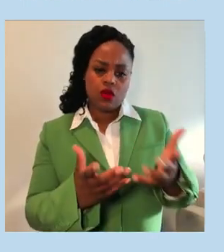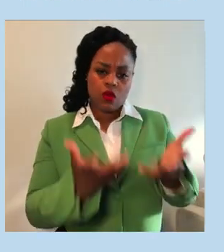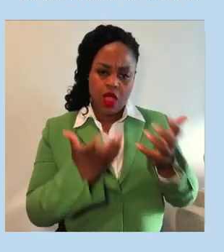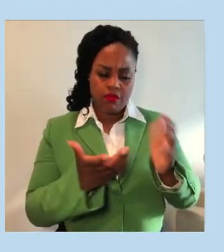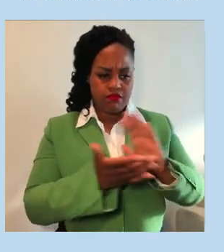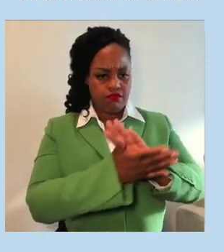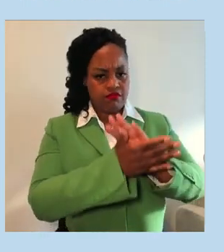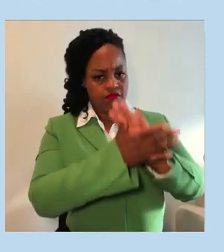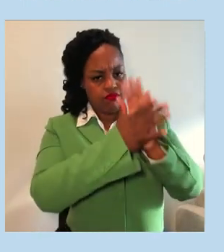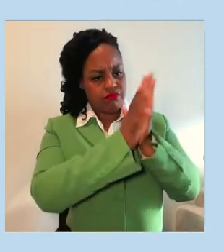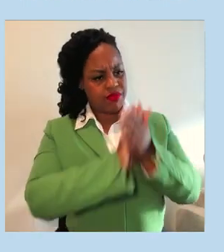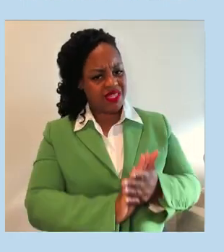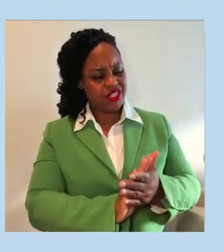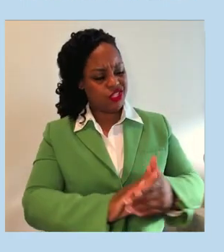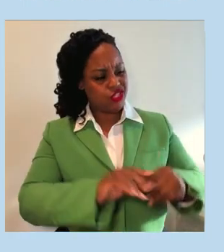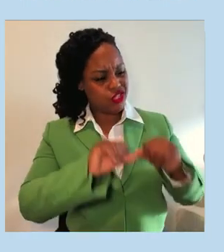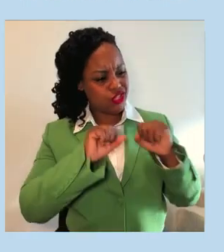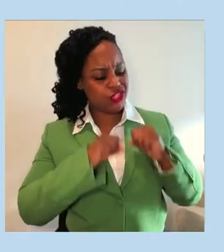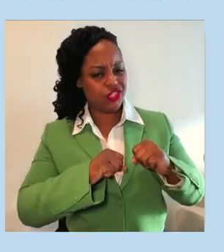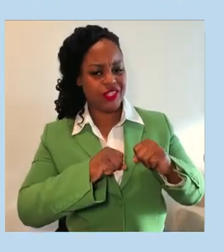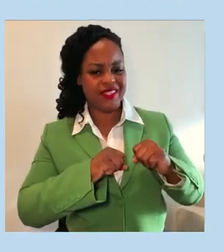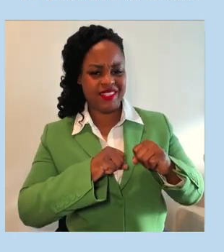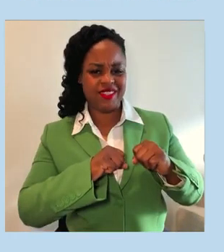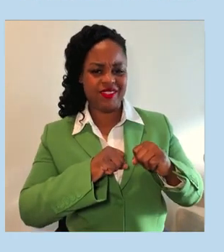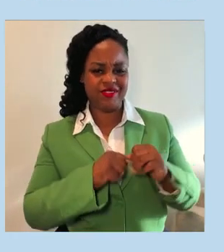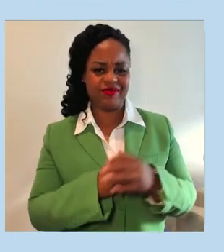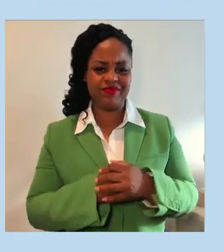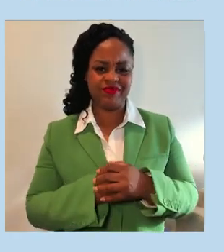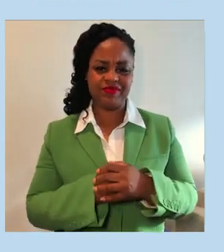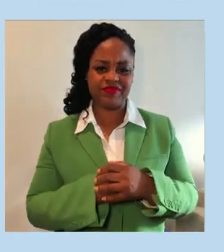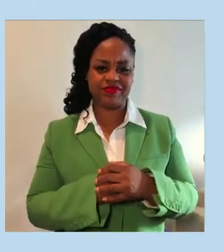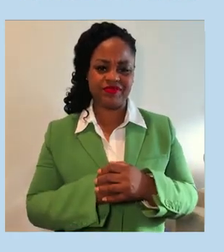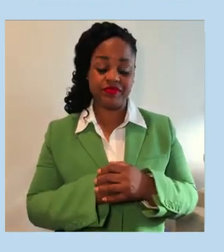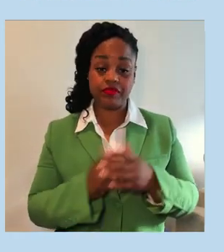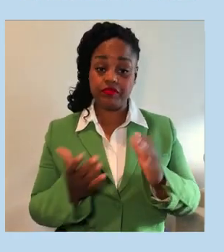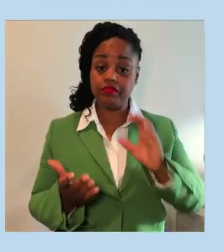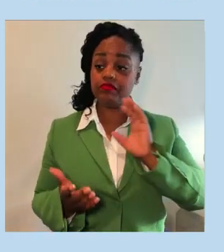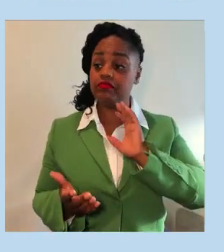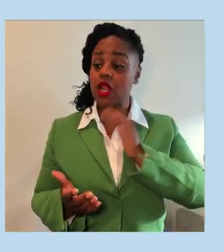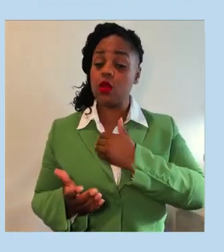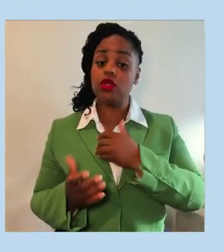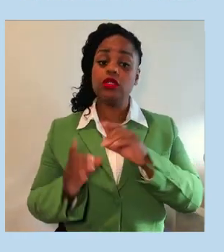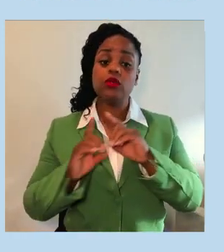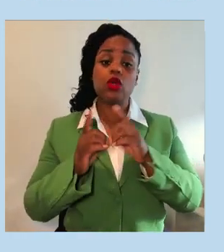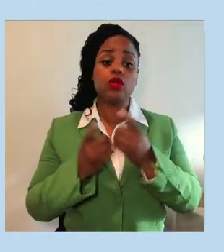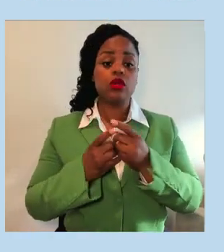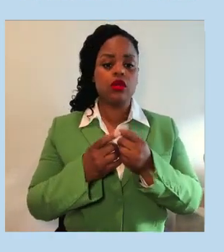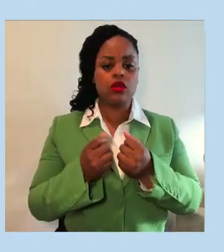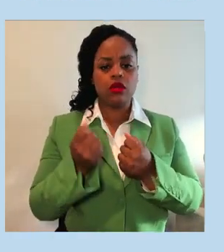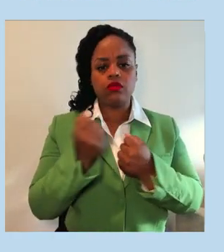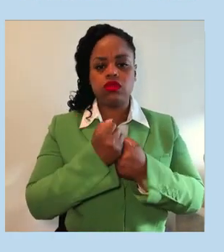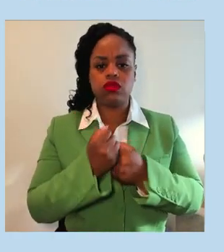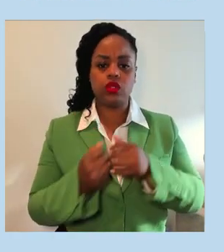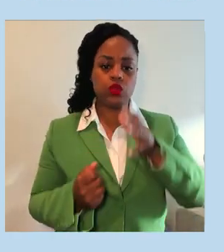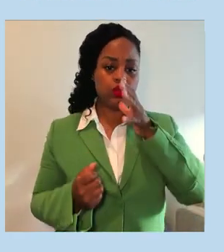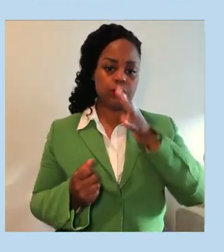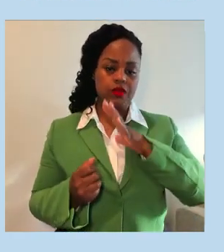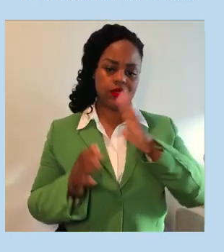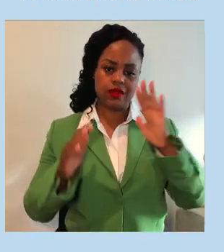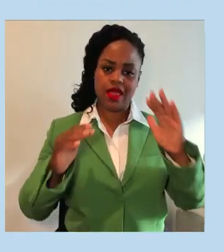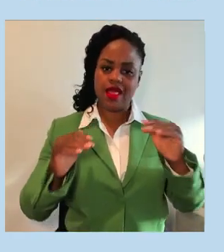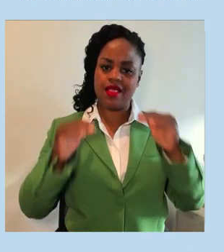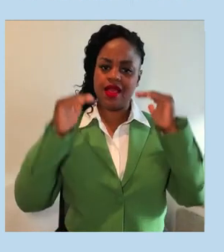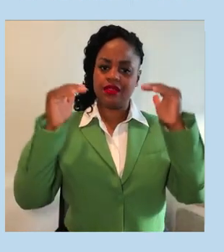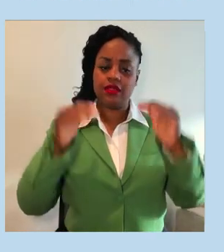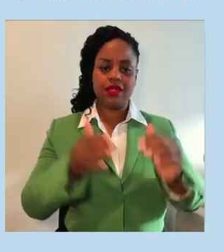Office of Global Women's Issues runs programs that advance women's leadership, supports women's economic empowerment, and combats gender-based violence in